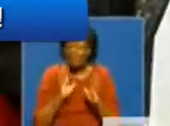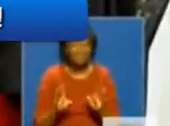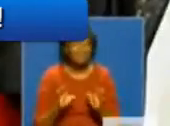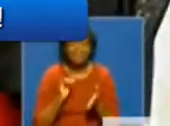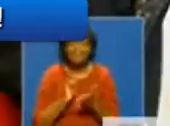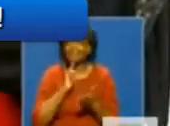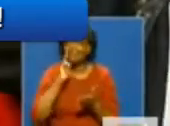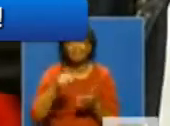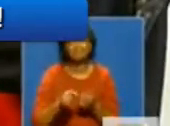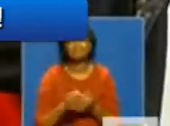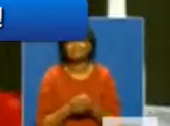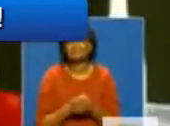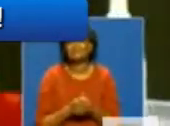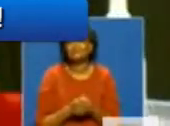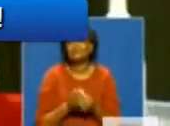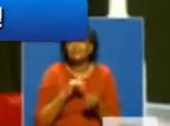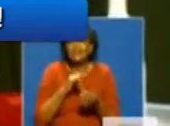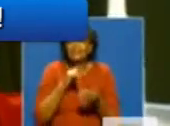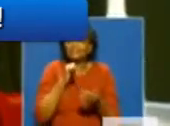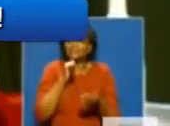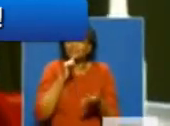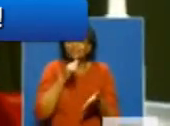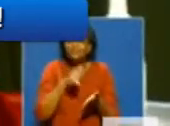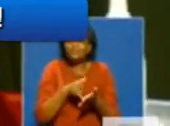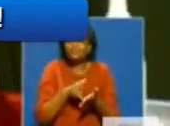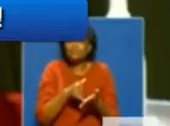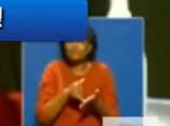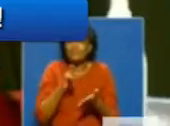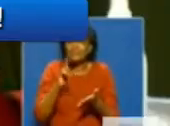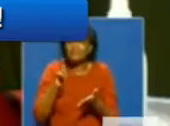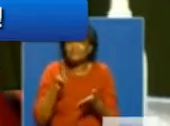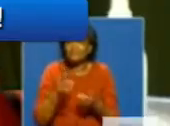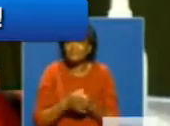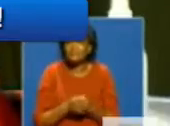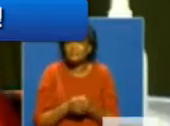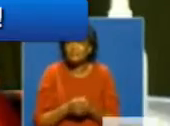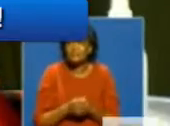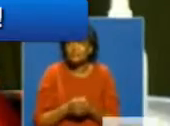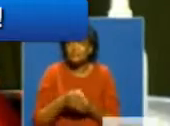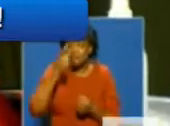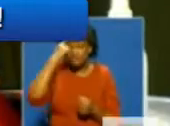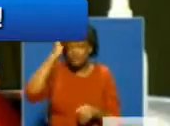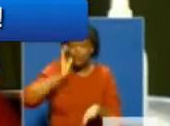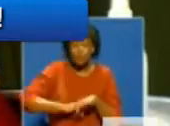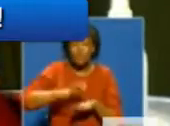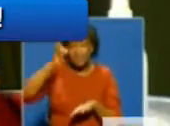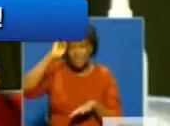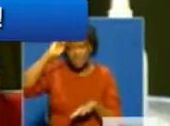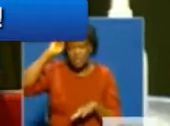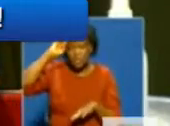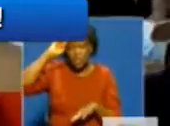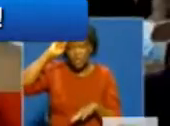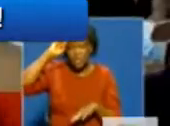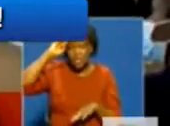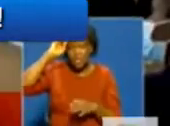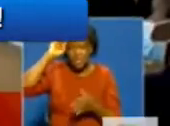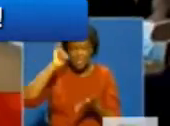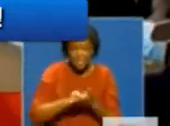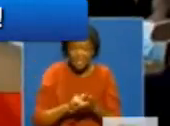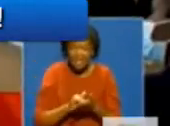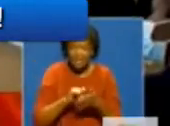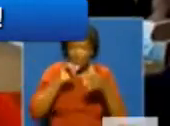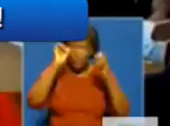or on history that excludes the executive. And it is for good reason, my lord. You can have